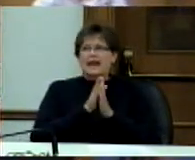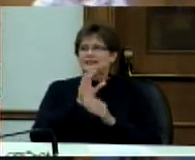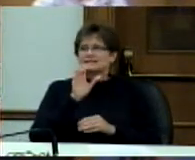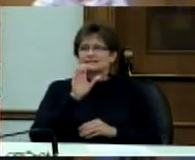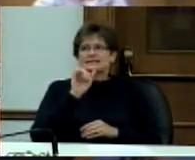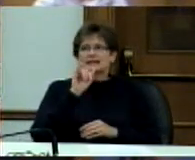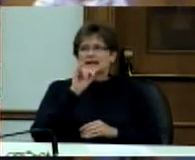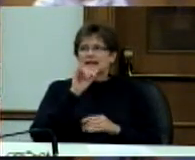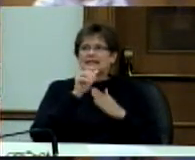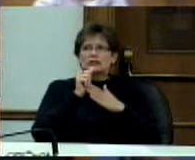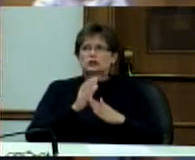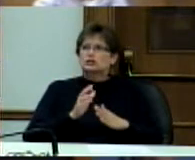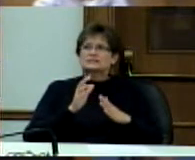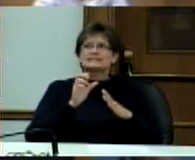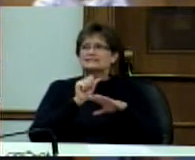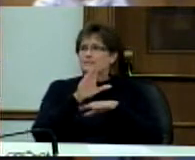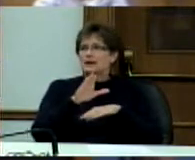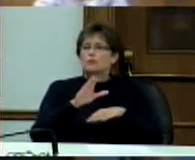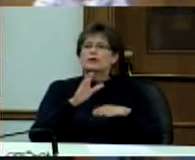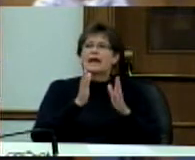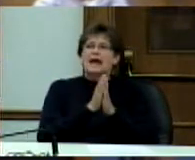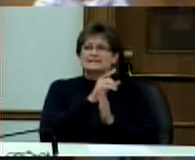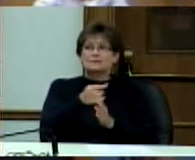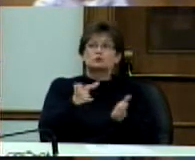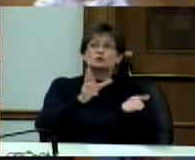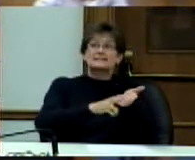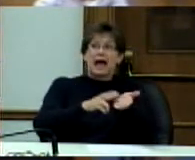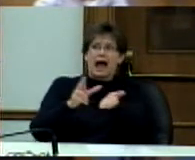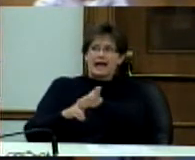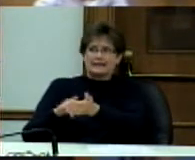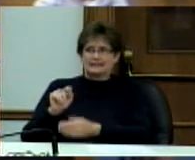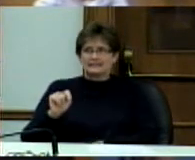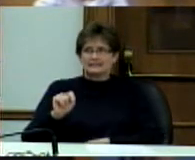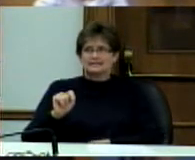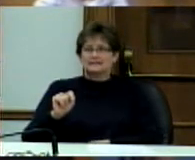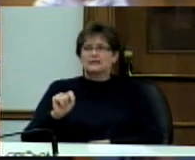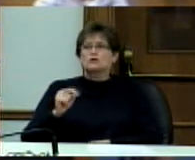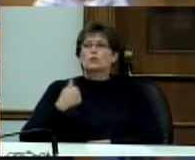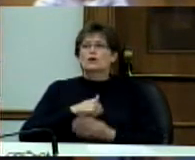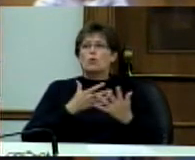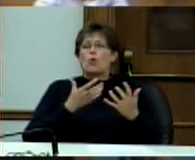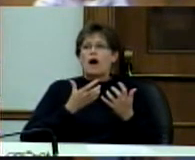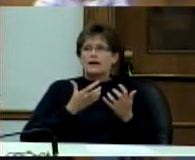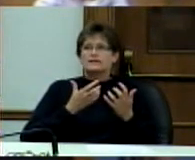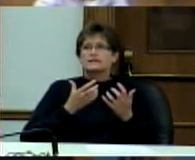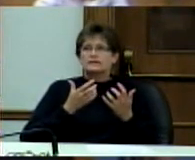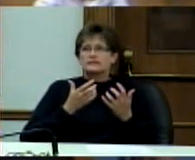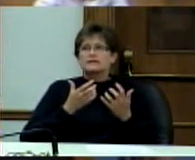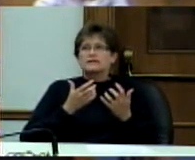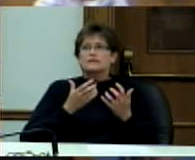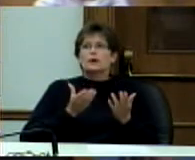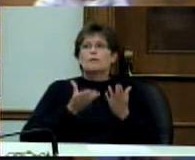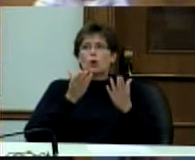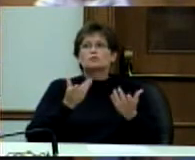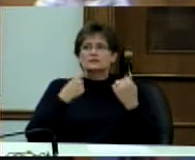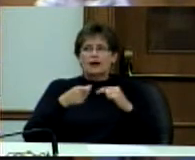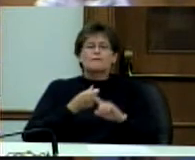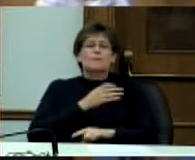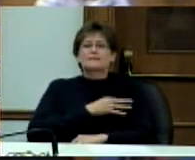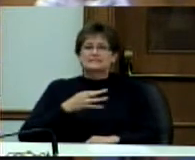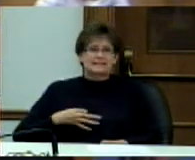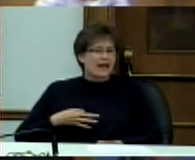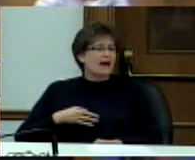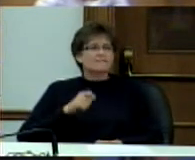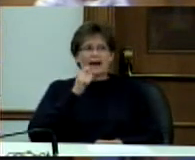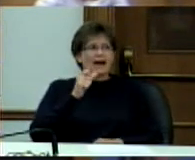not ask our administrators to submit, we asked them to sign off on what was being submitted. We wanted that to be, we really wanted the proposals to come